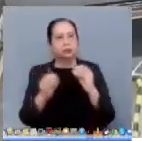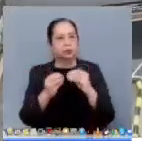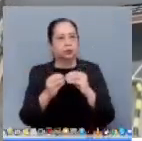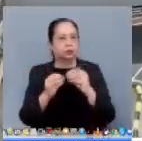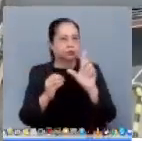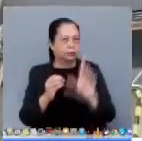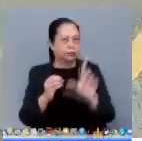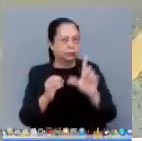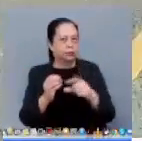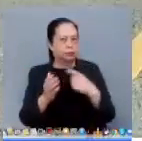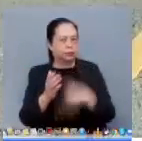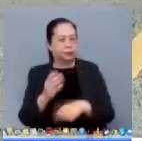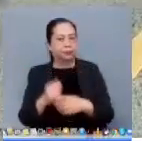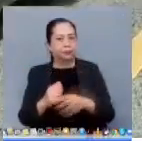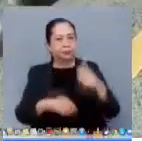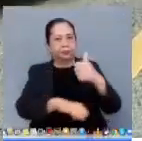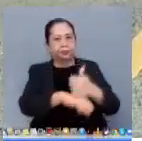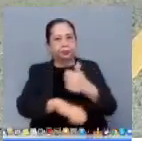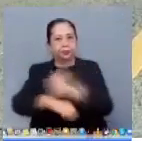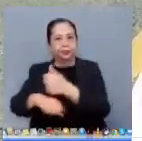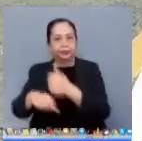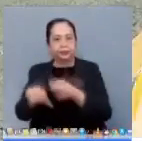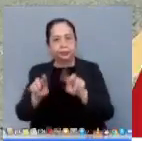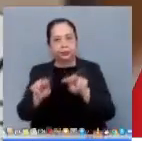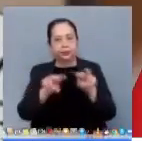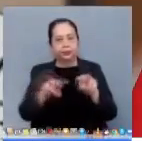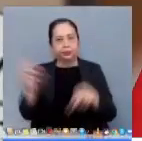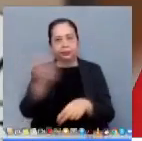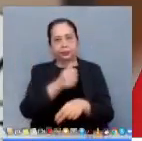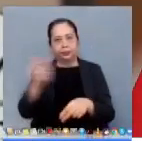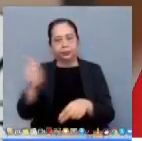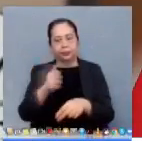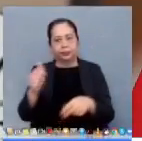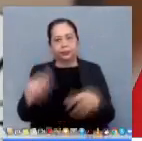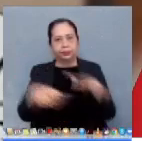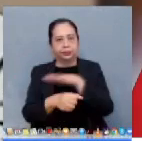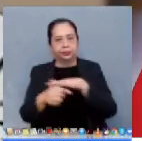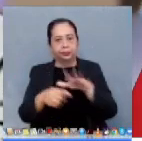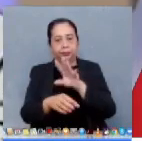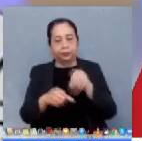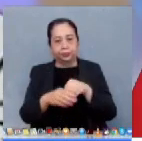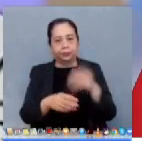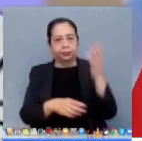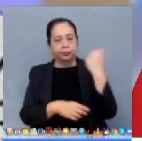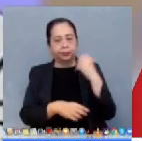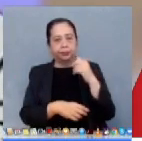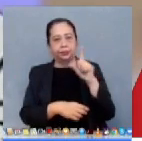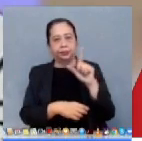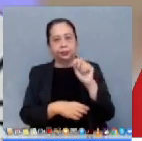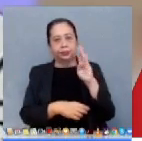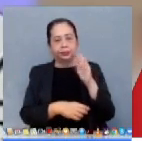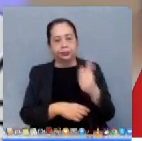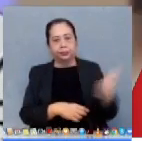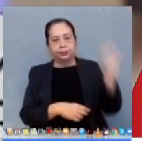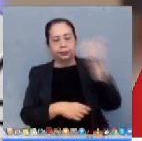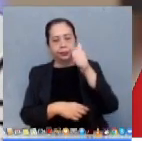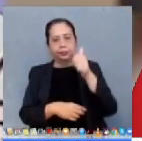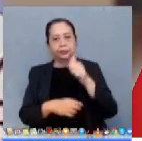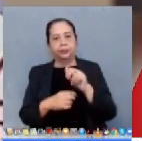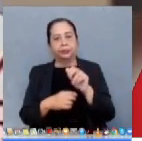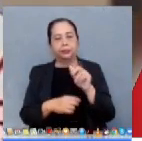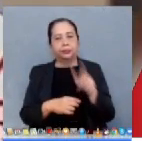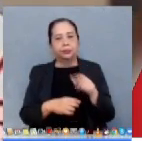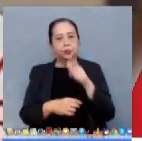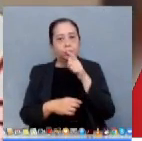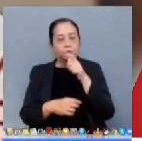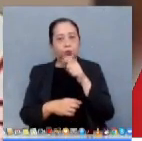rin ng iba pang mga opisyal na tututok sa transportasyon. Kasama riyan si dating Light Rail Transit Authority o LRTA Deputy Administrator